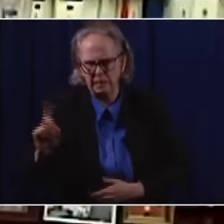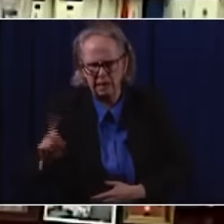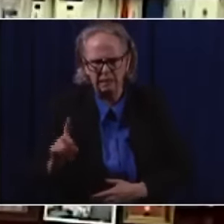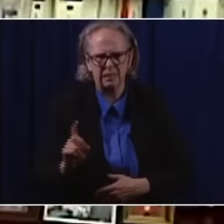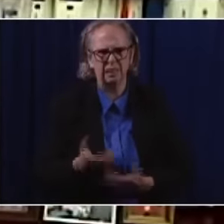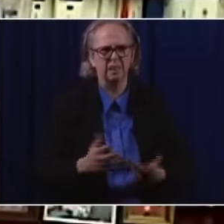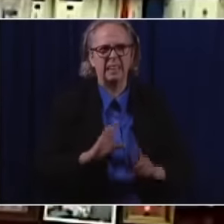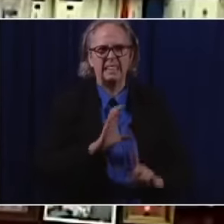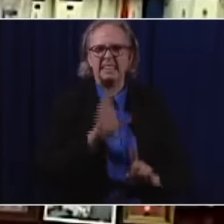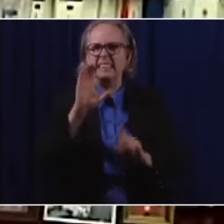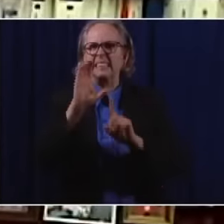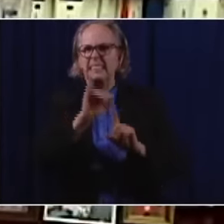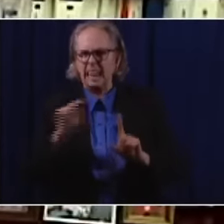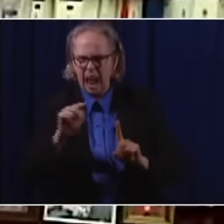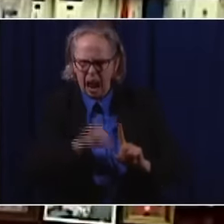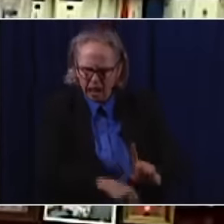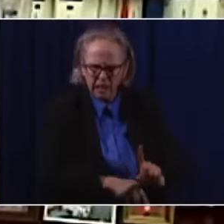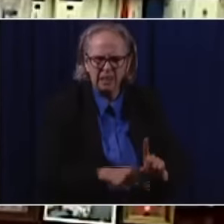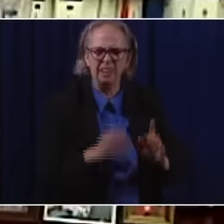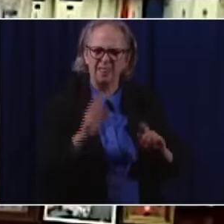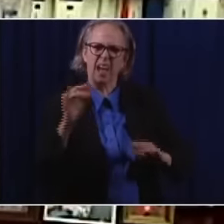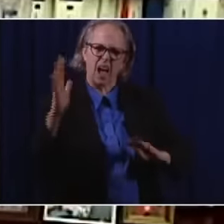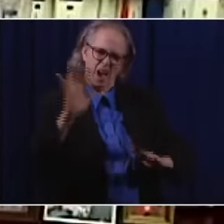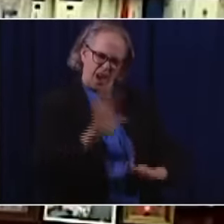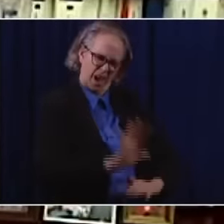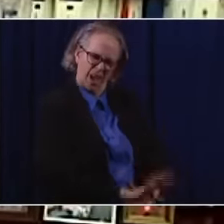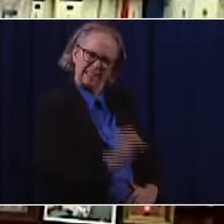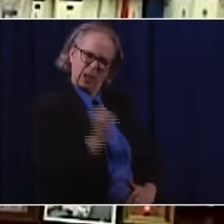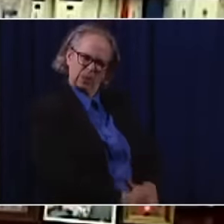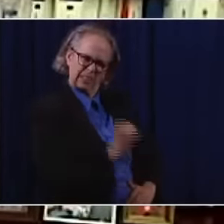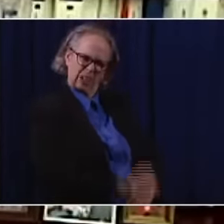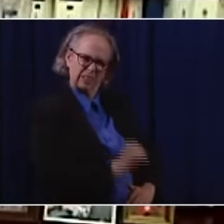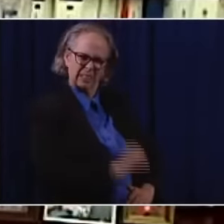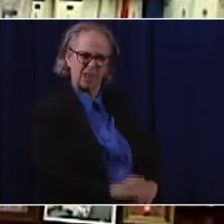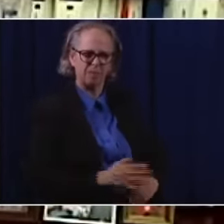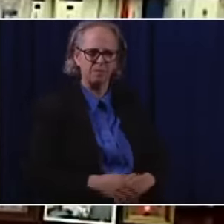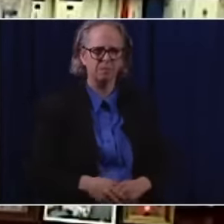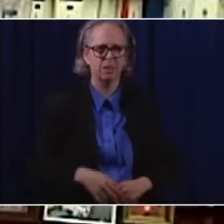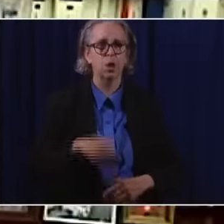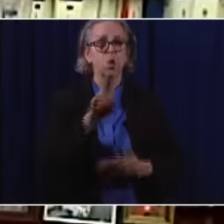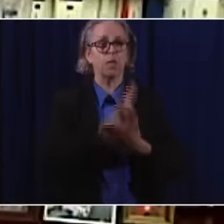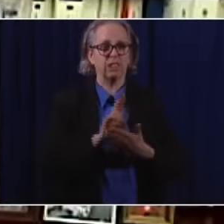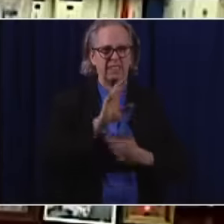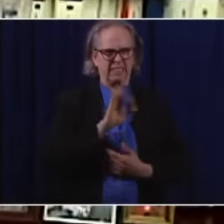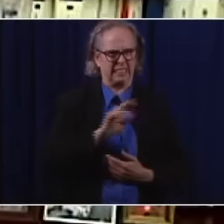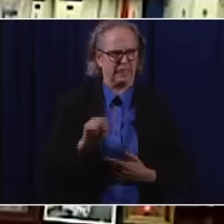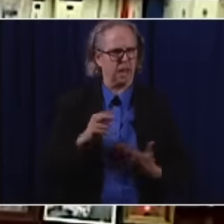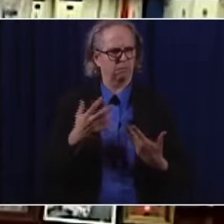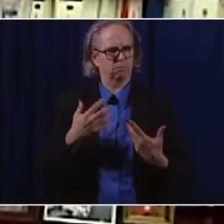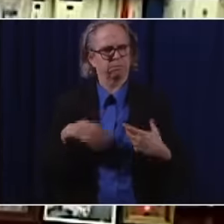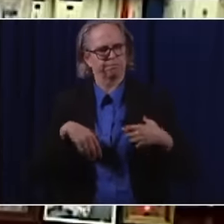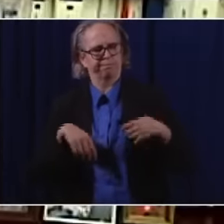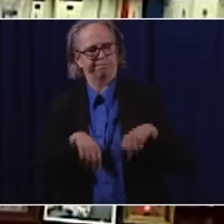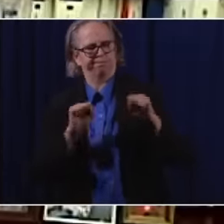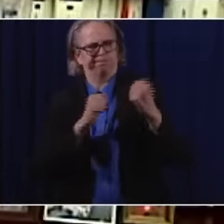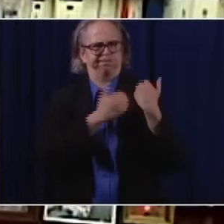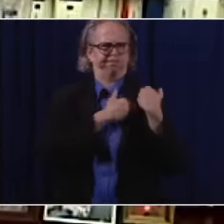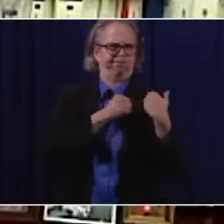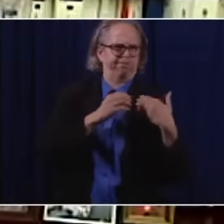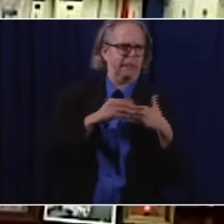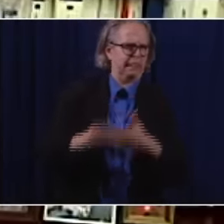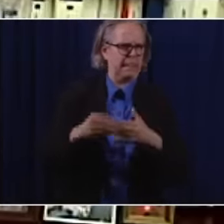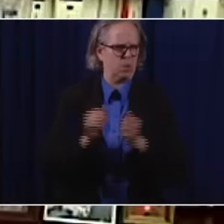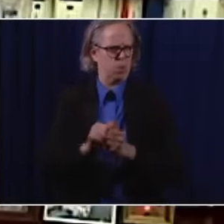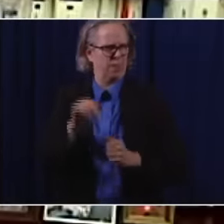and southwestern part of the state. Rick Lofgren from UC Health is the lead for Zone 3. So what we do as